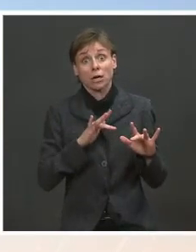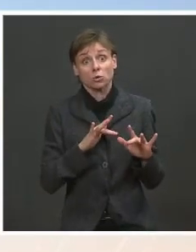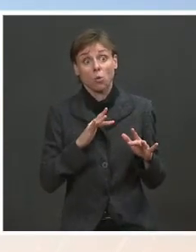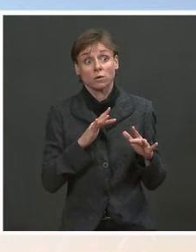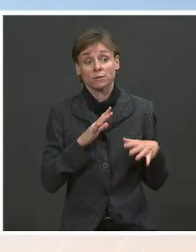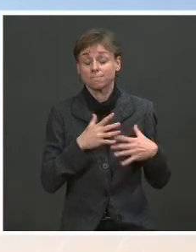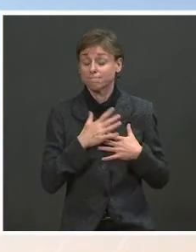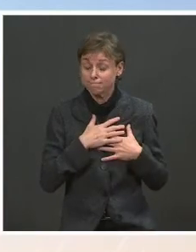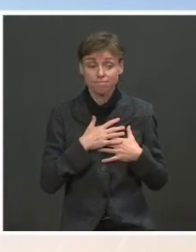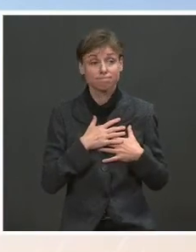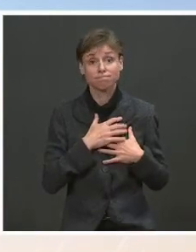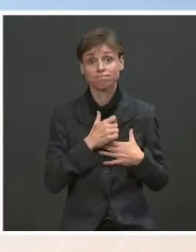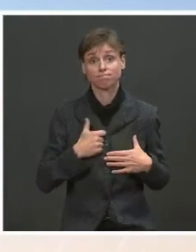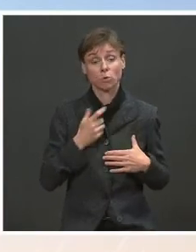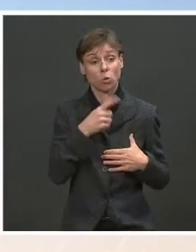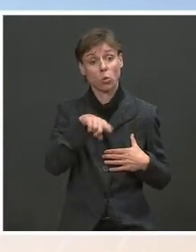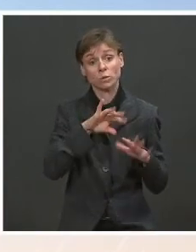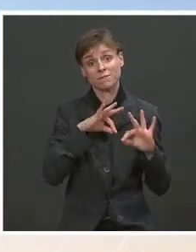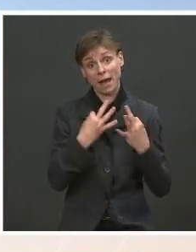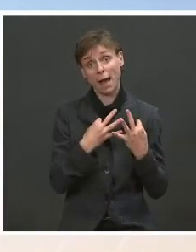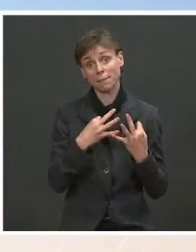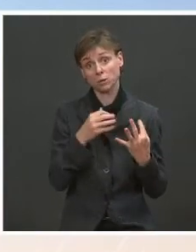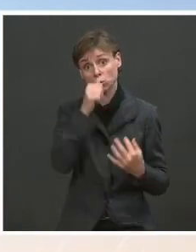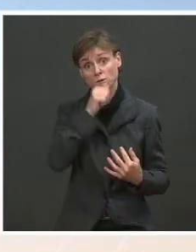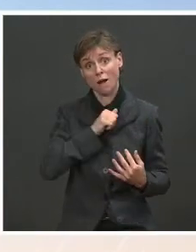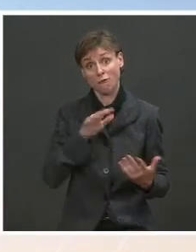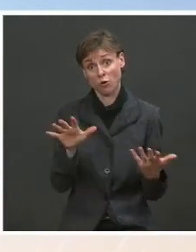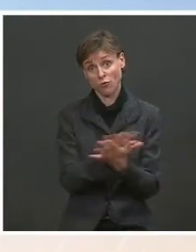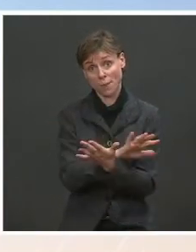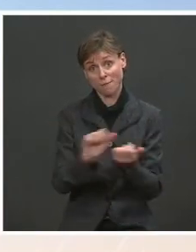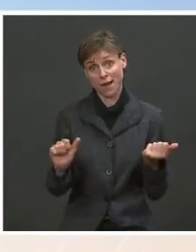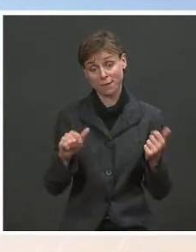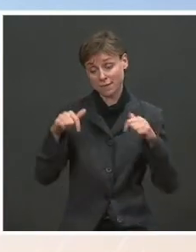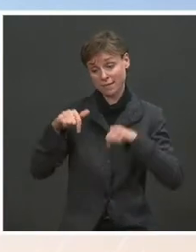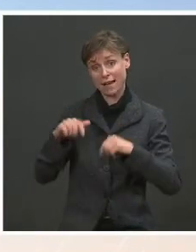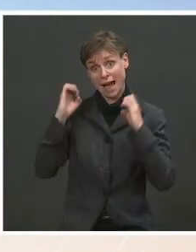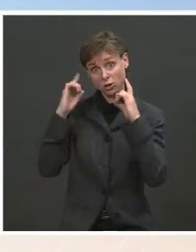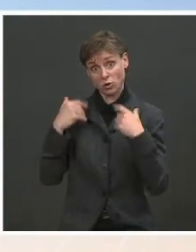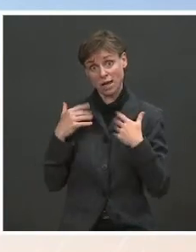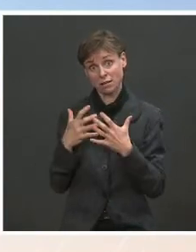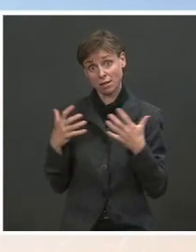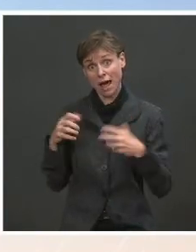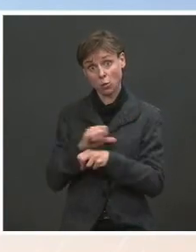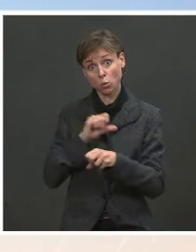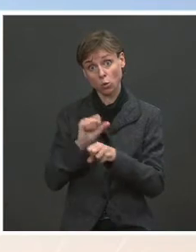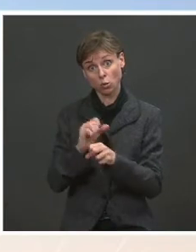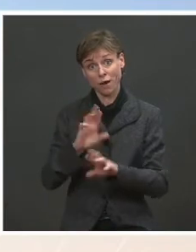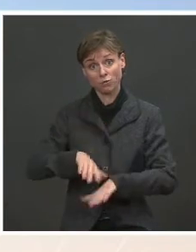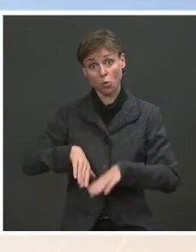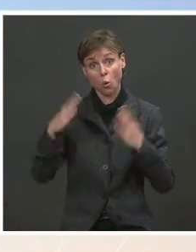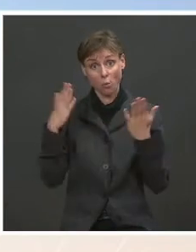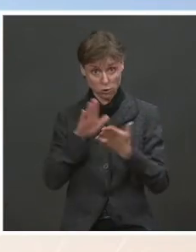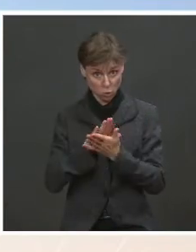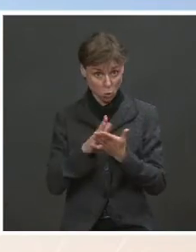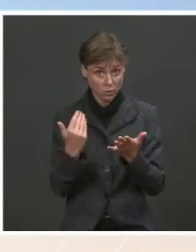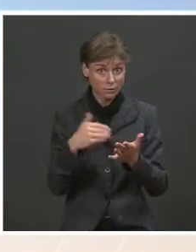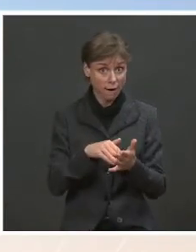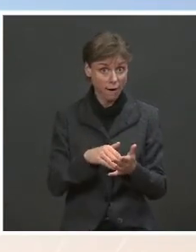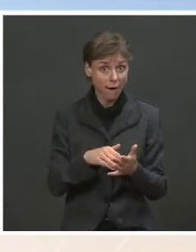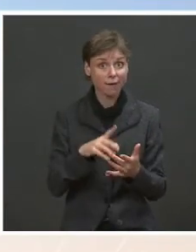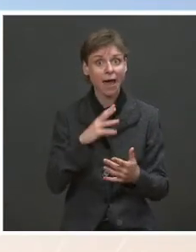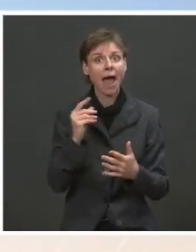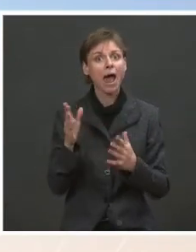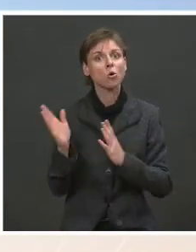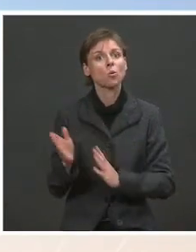violence. In education, we have a lot of work to do. We have to reopen our schools, and we also have to make sure that we're preparing our students for a tomorrow